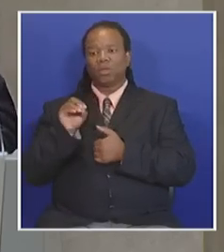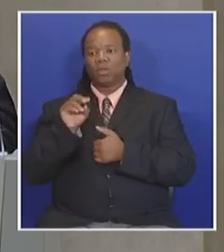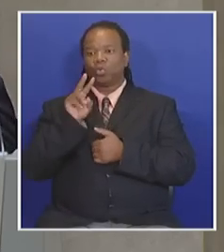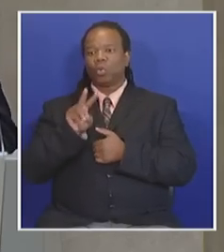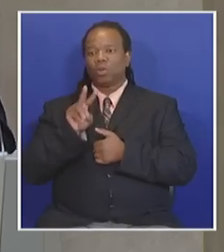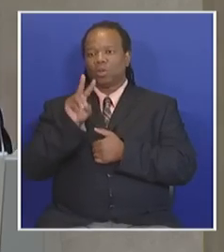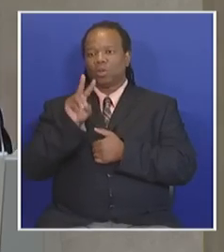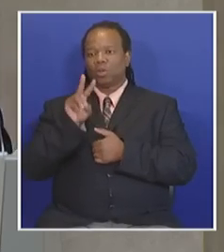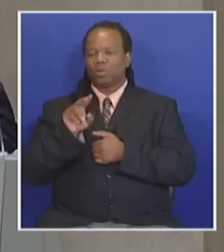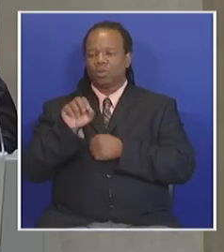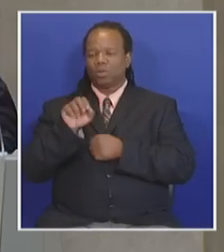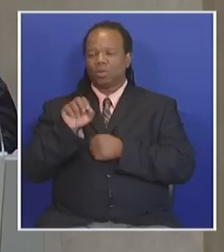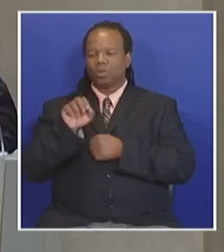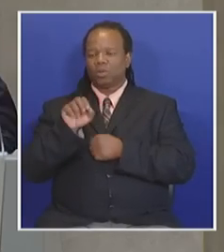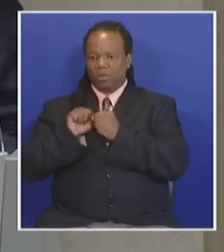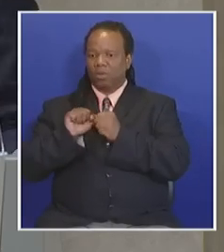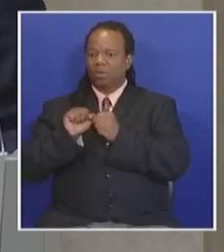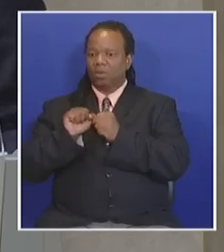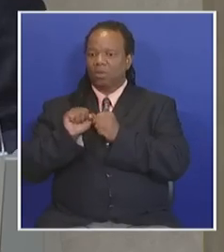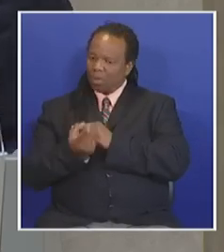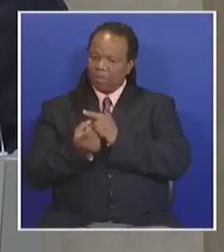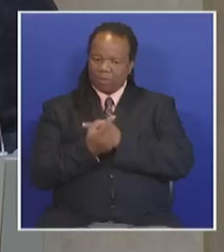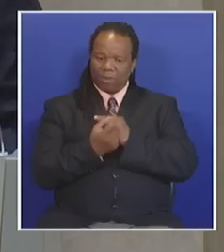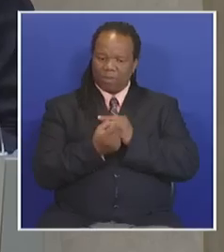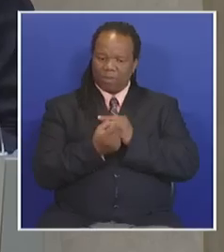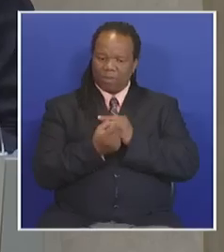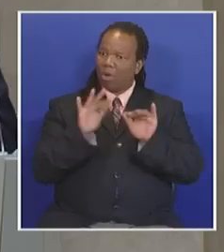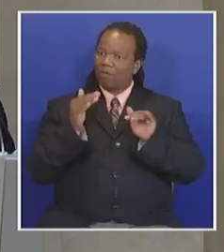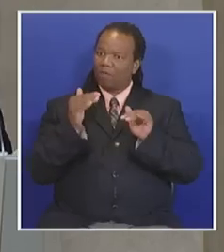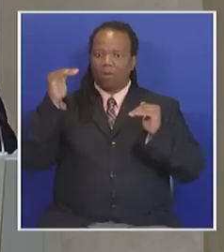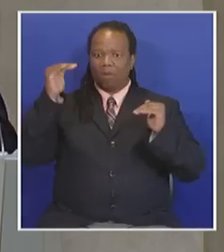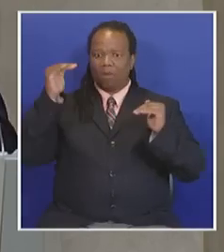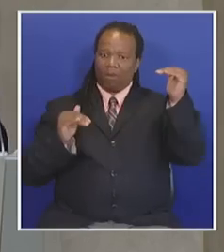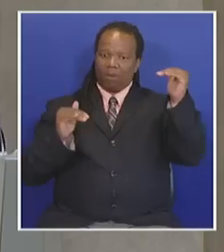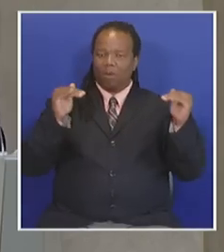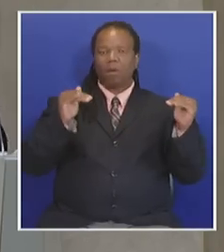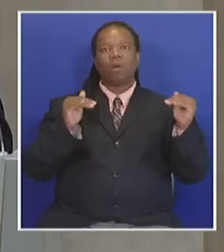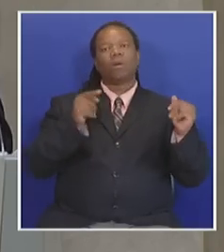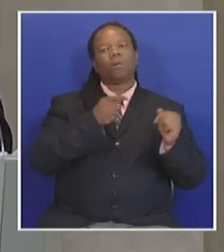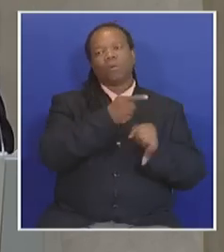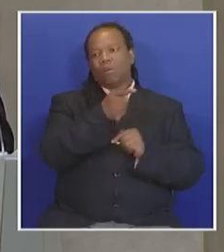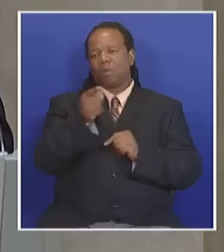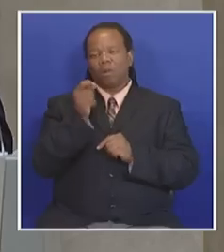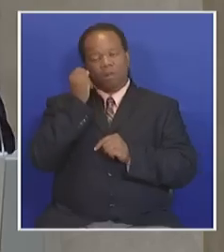be it the structural inequalities that we are all familiar with, or